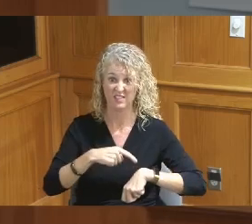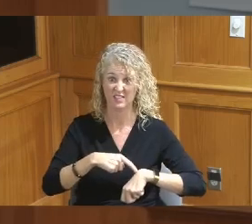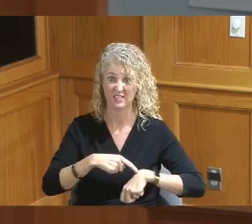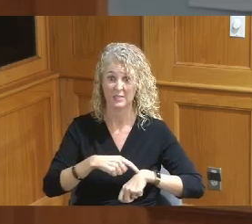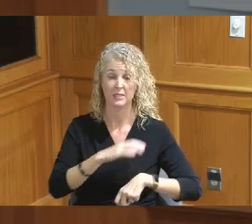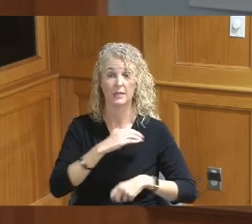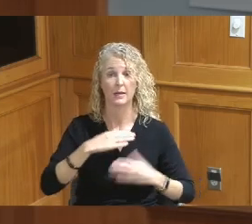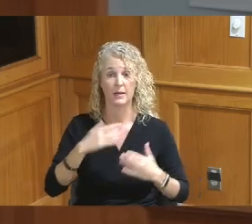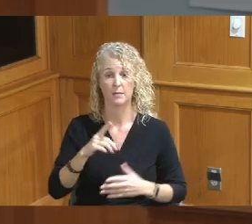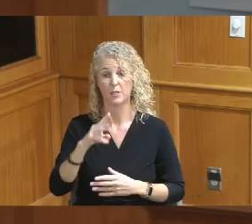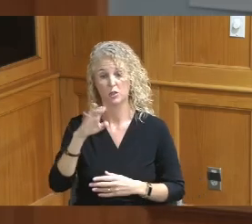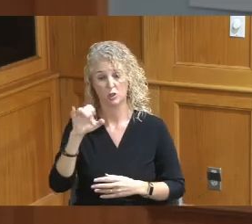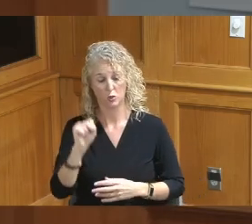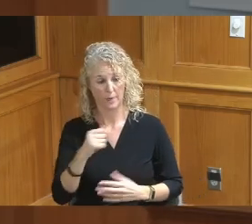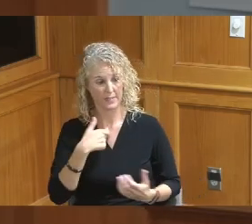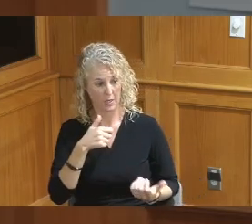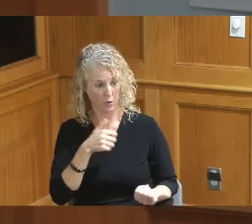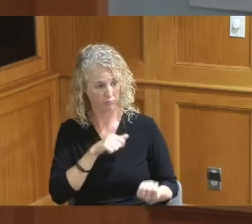Commissioner Dumas,